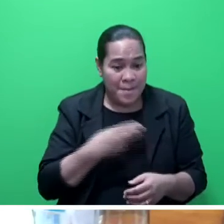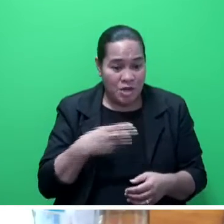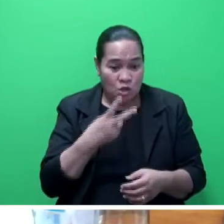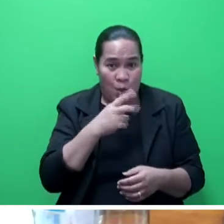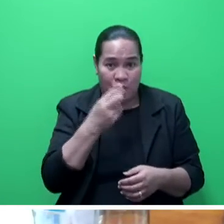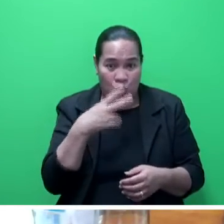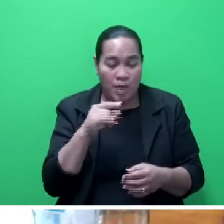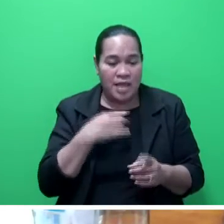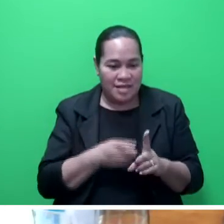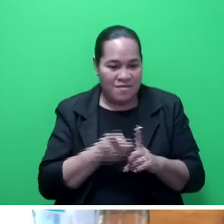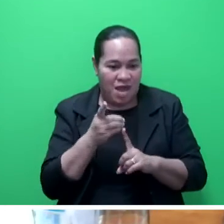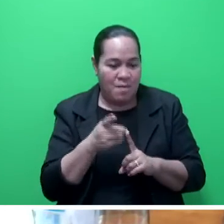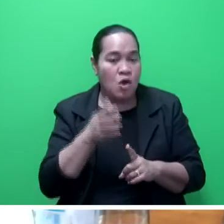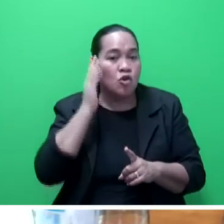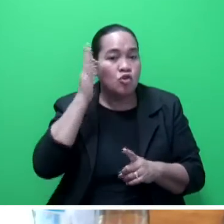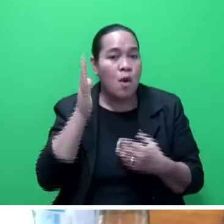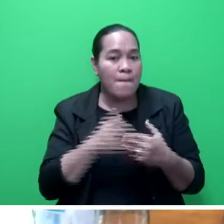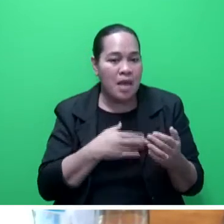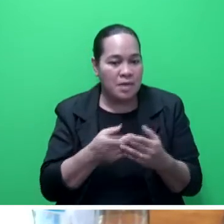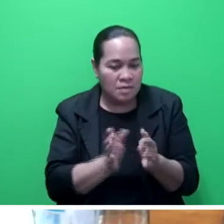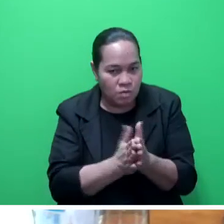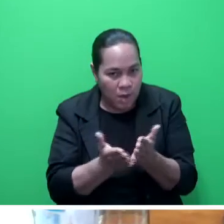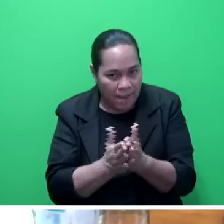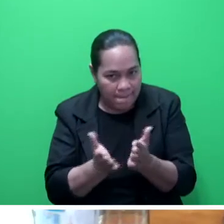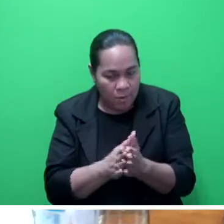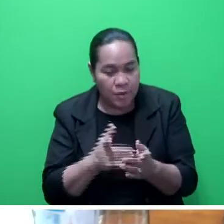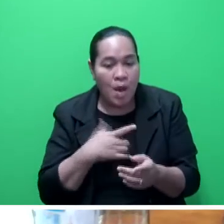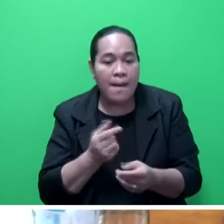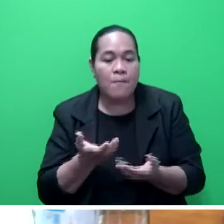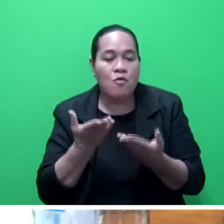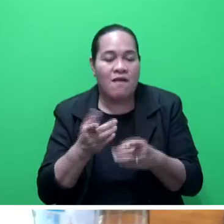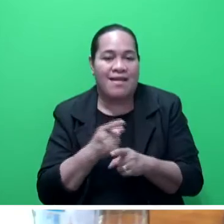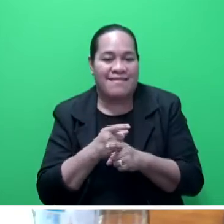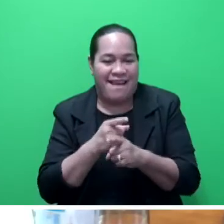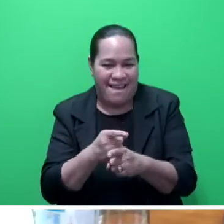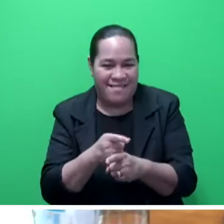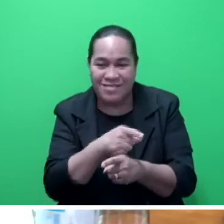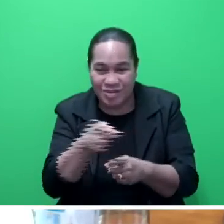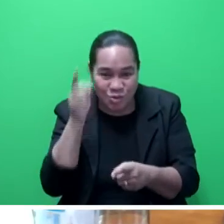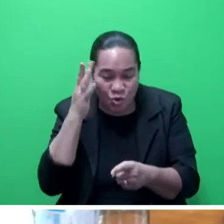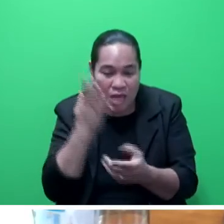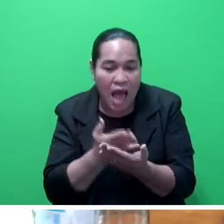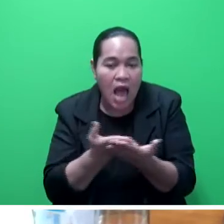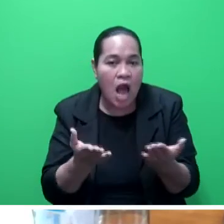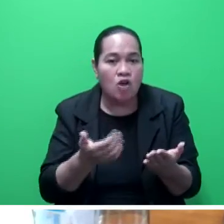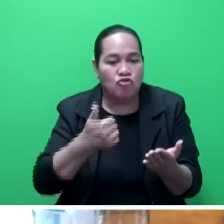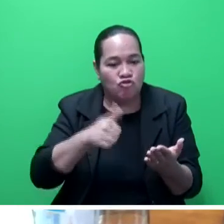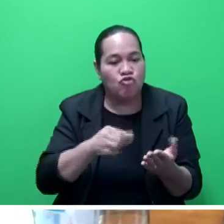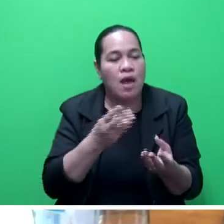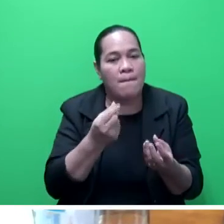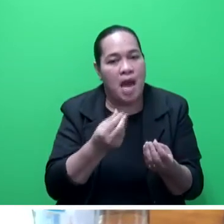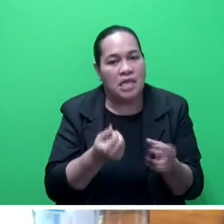has developed a school management handbook which provide guidance to school to use on the use of the